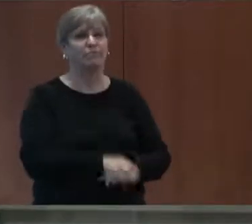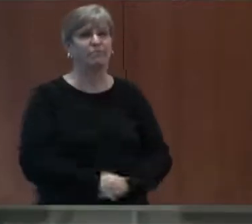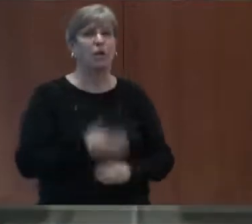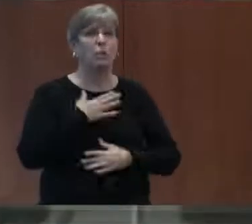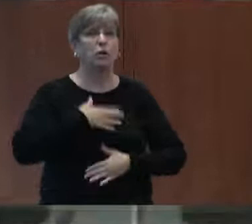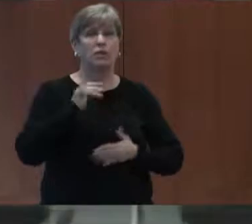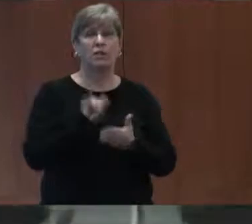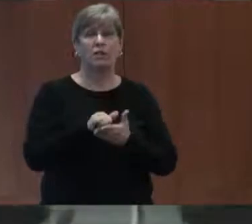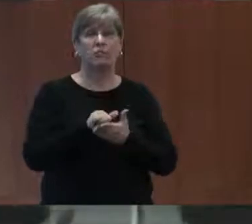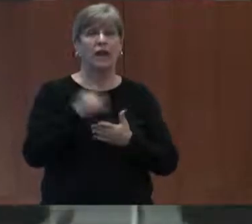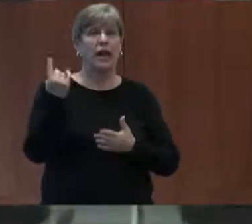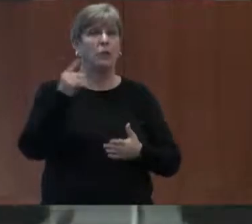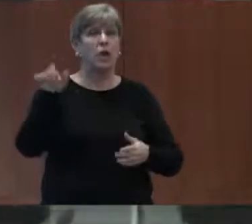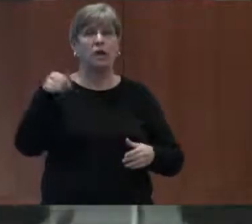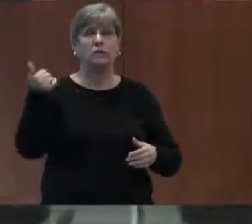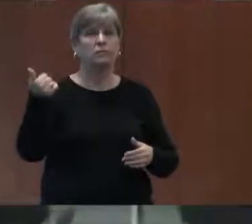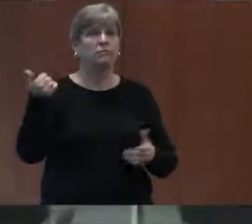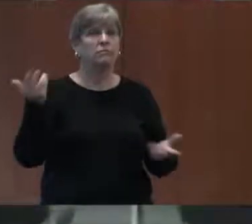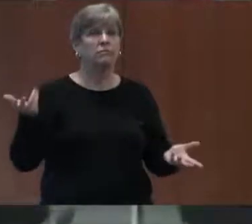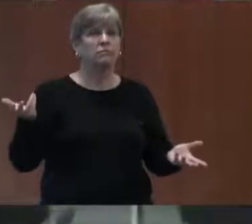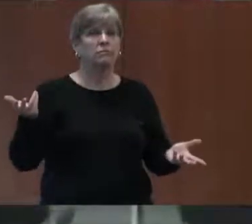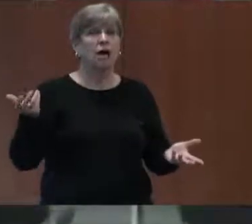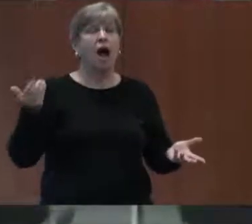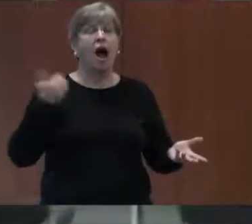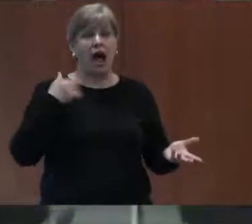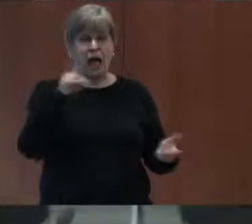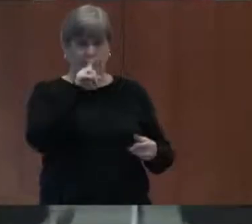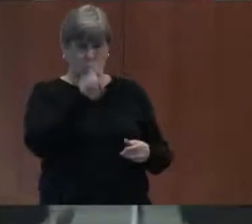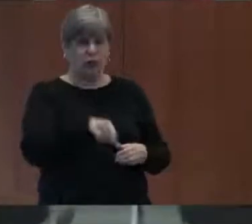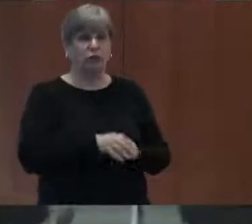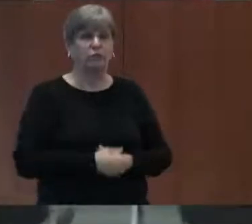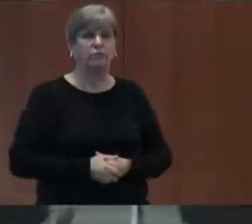Anyone else? I have a question.